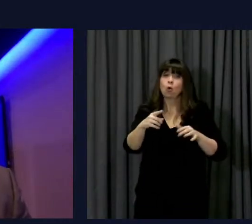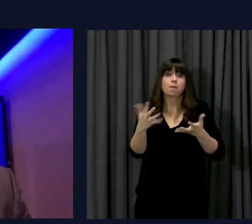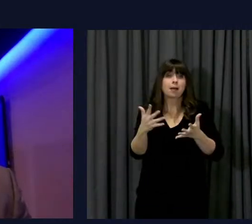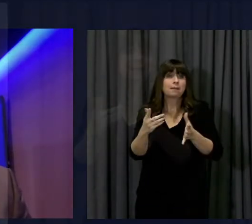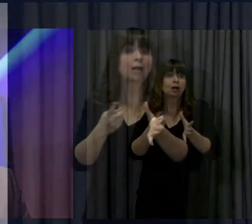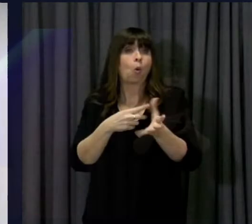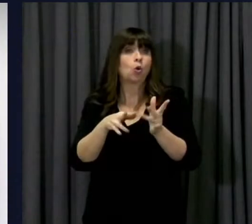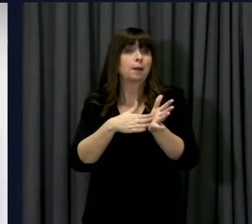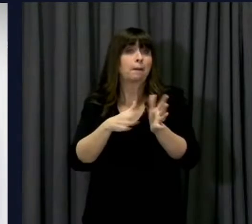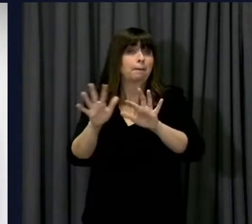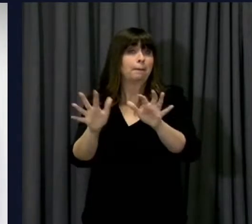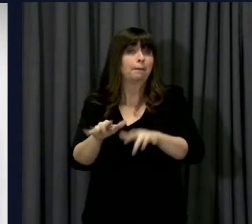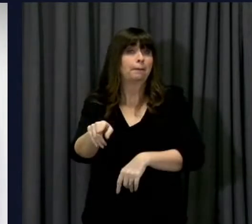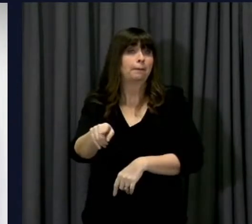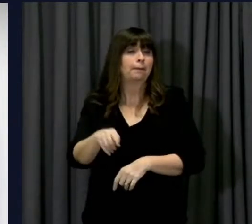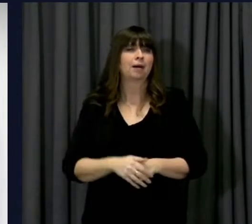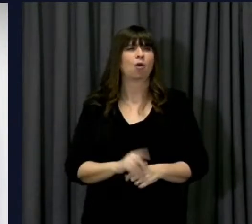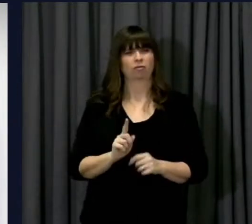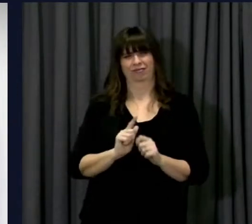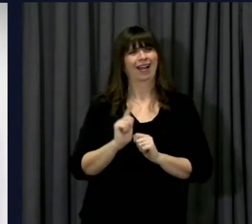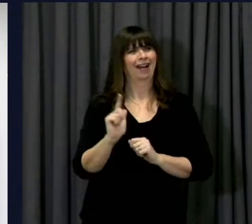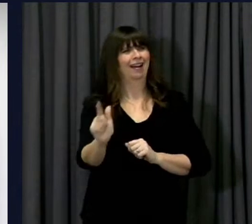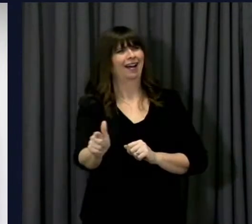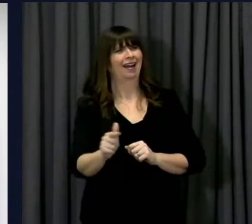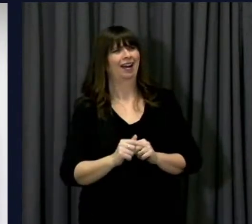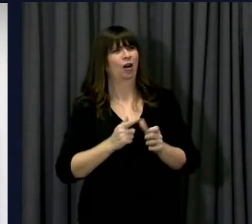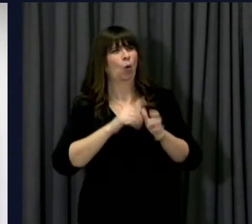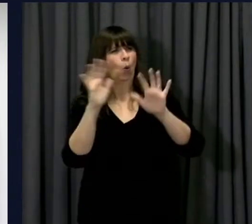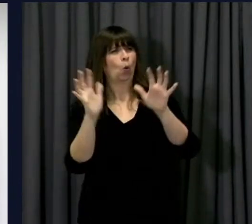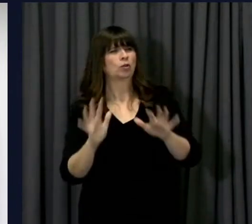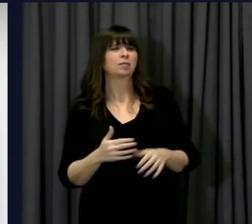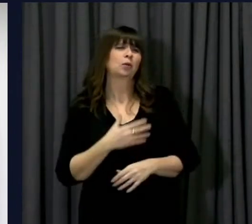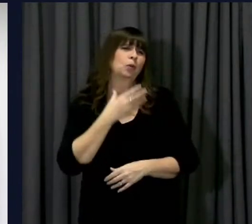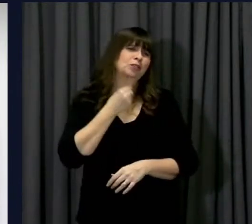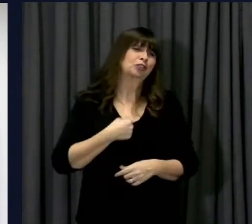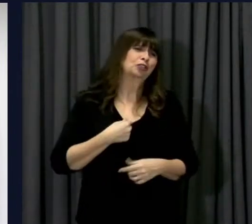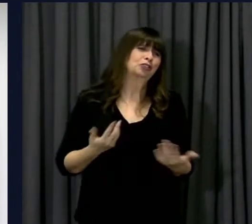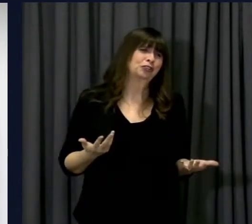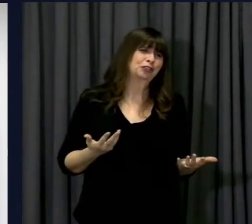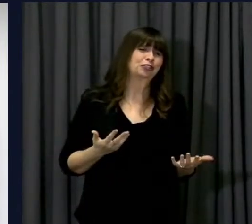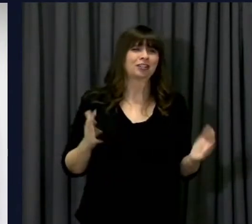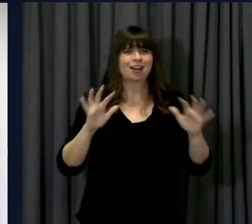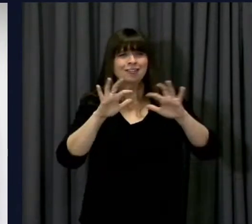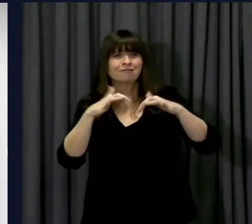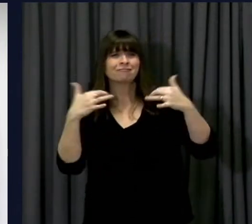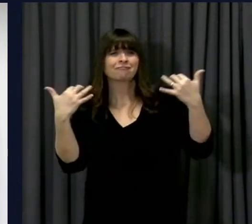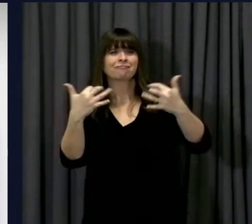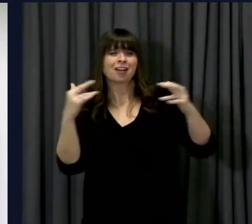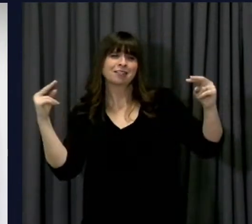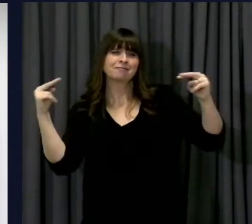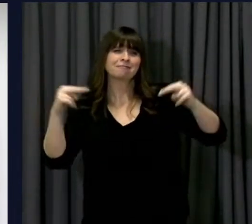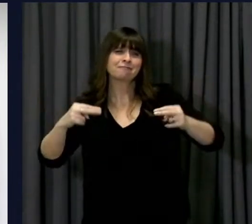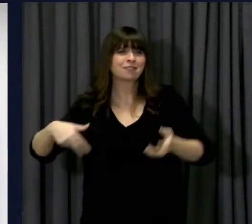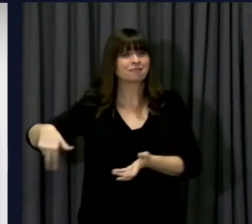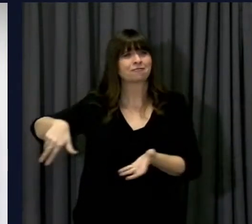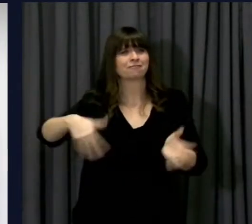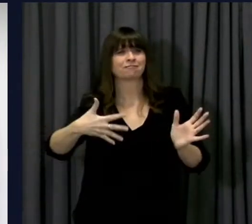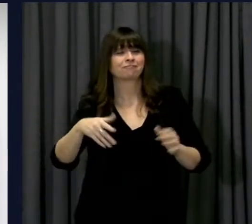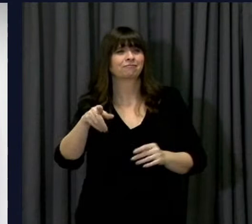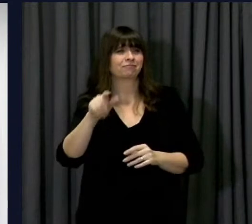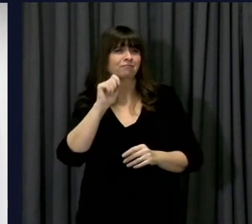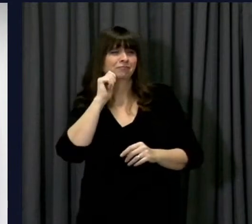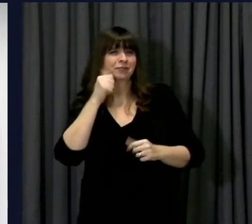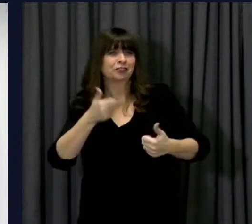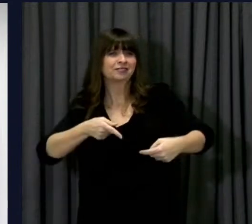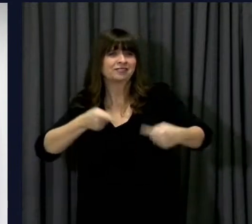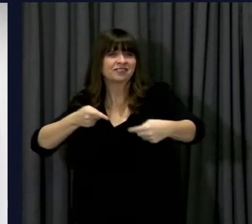internationals? Well, autumn's a long way ahead, Dan, and I would love it if we were in a position to have crowds available in the stadiums in the autumn